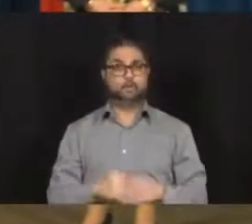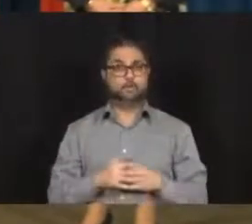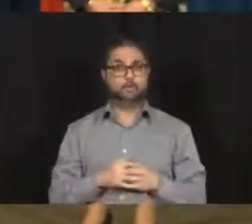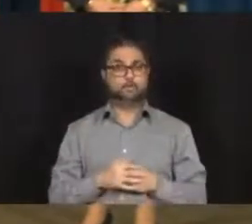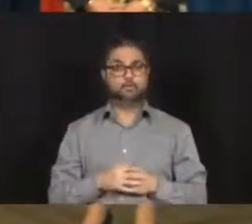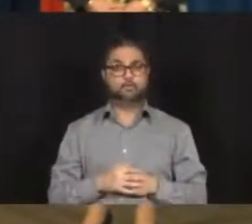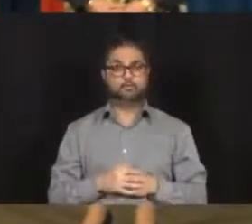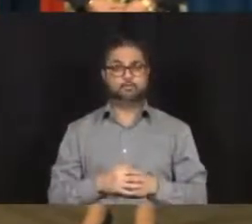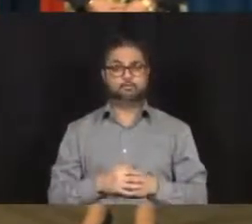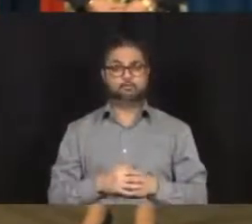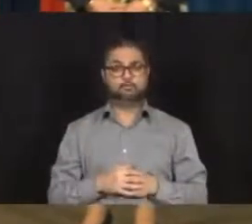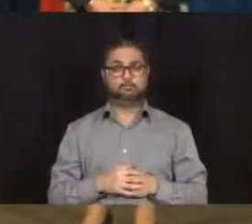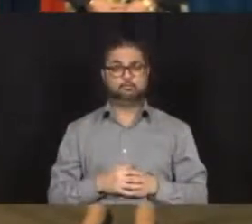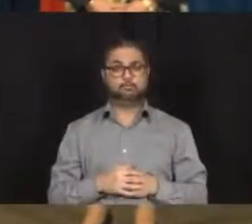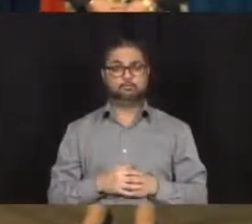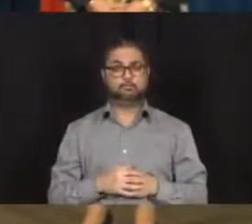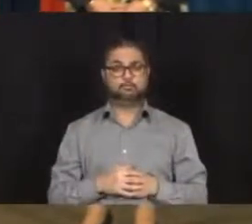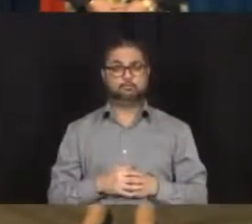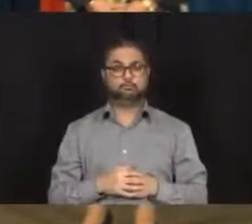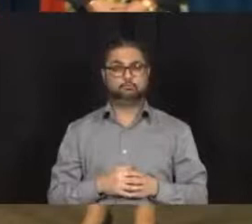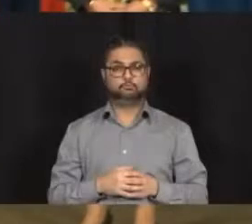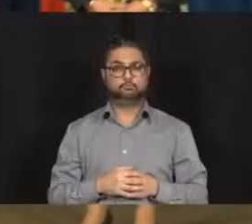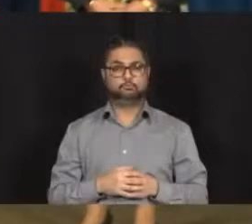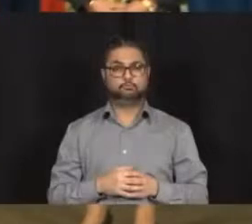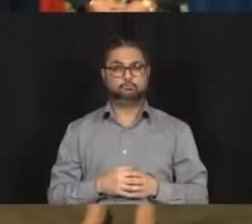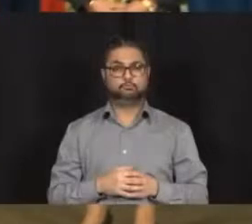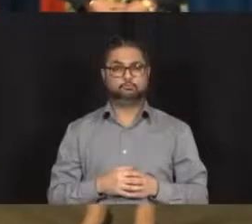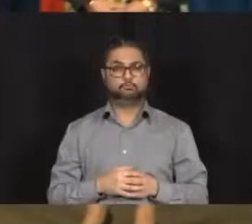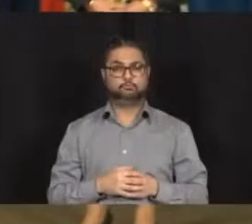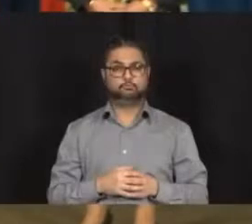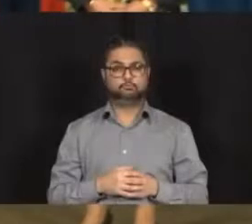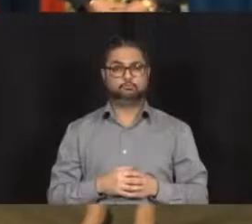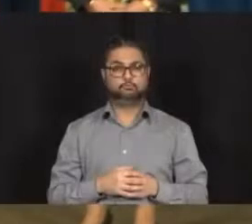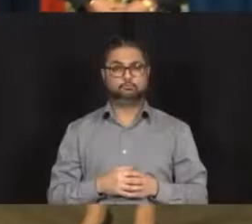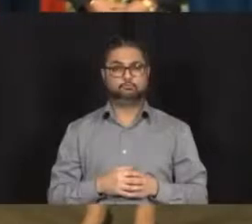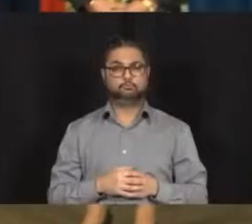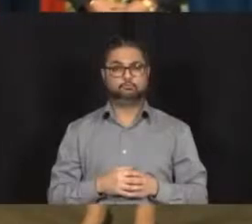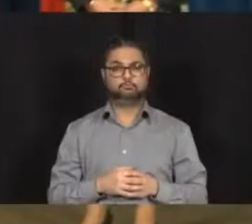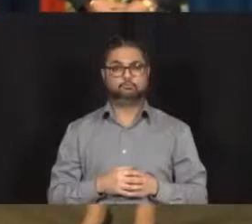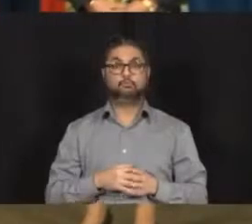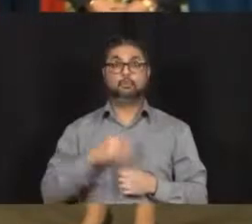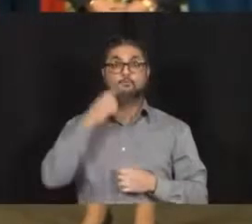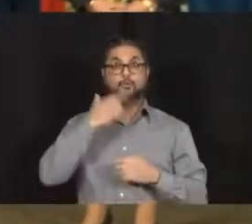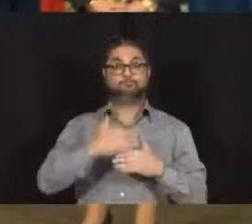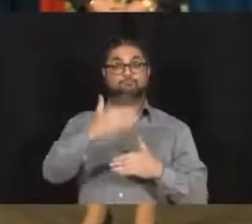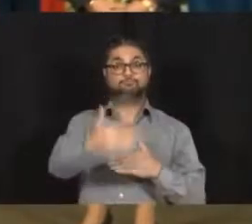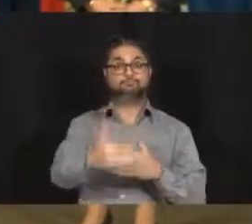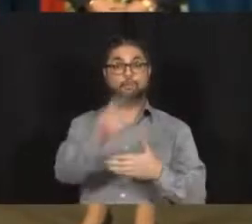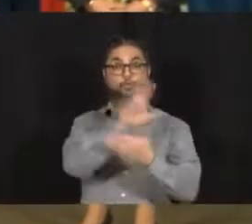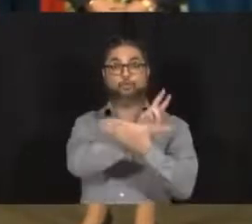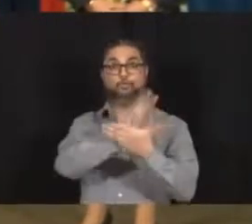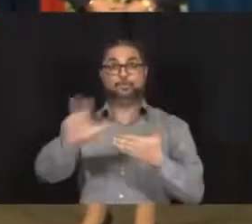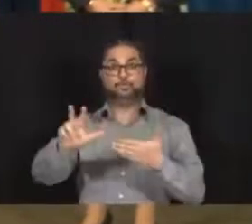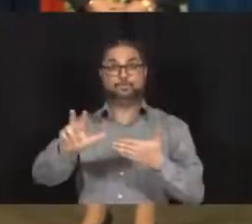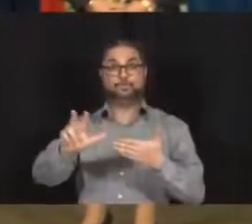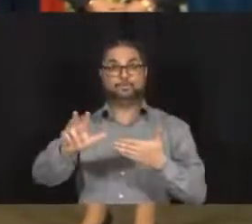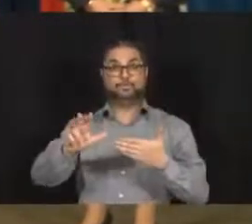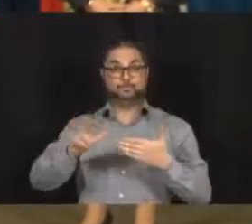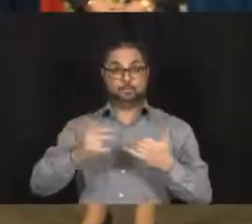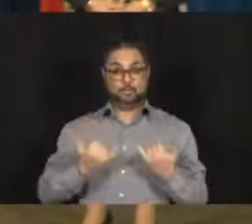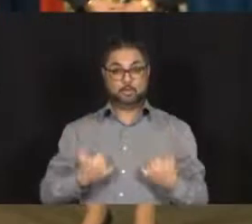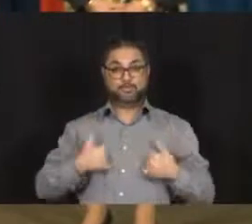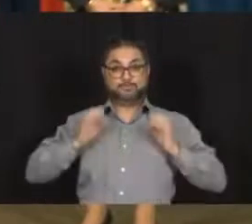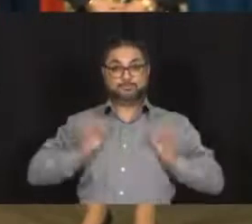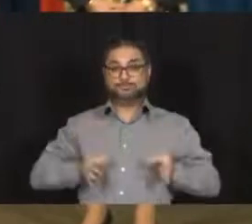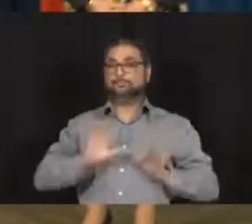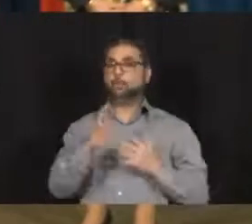when we're still 3 weeks away from that to make that decision right now. Next question.